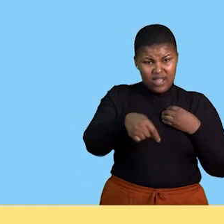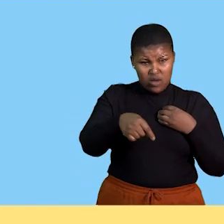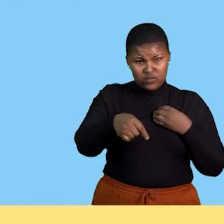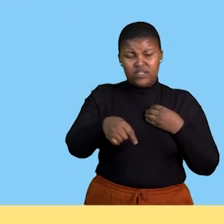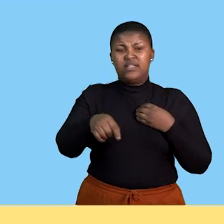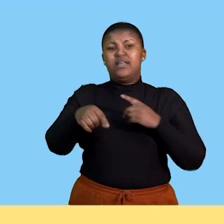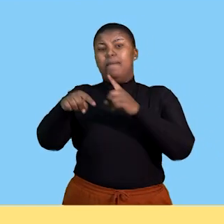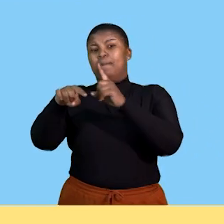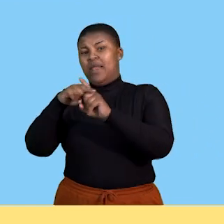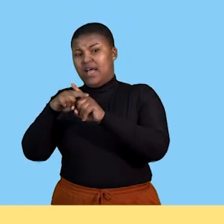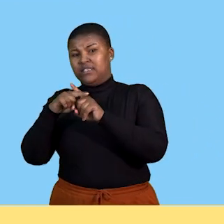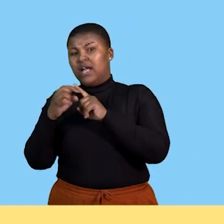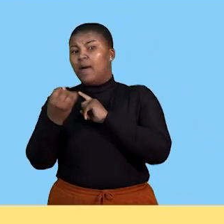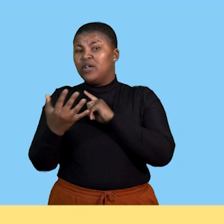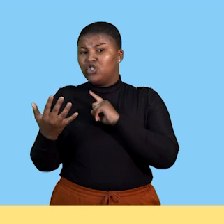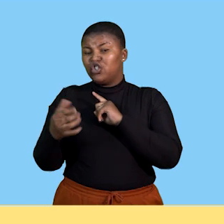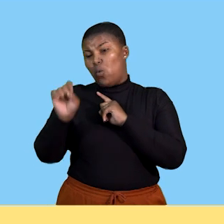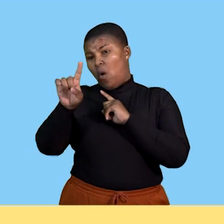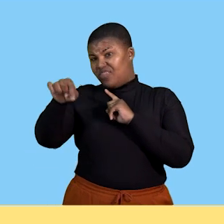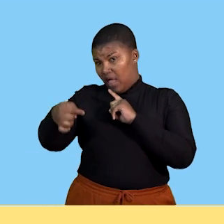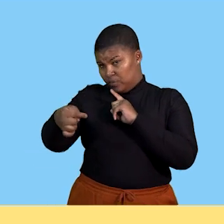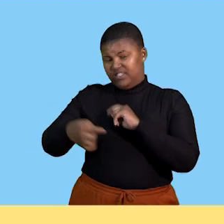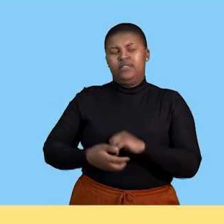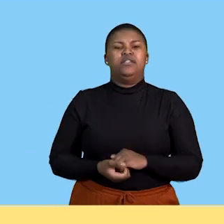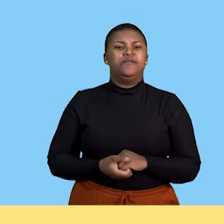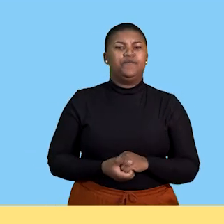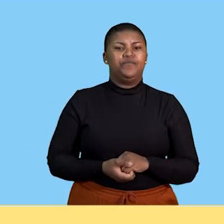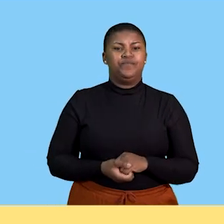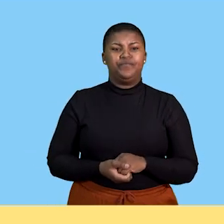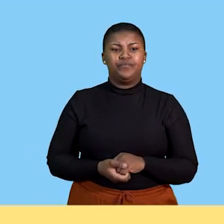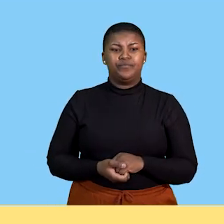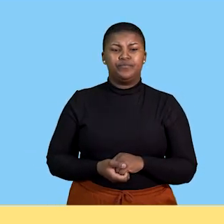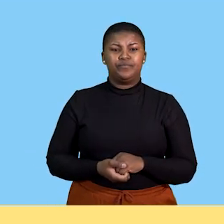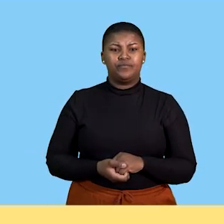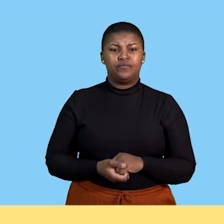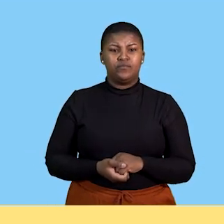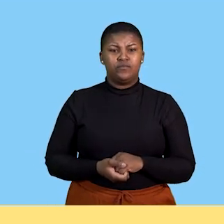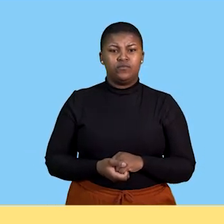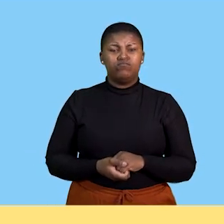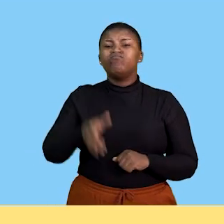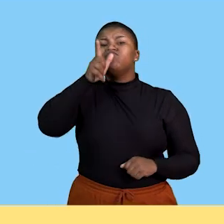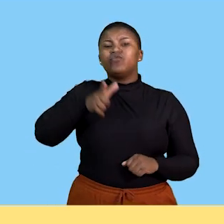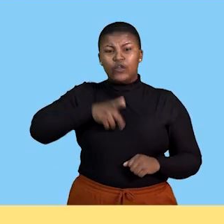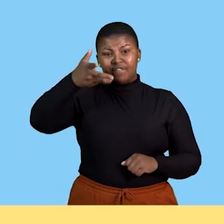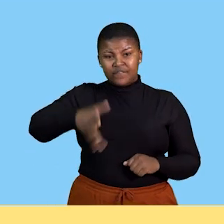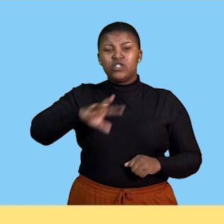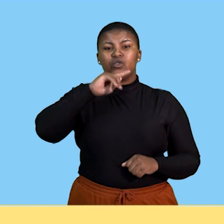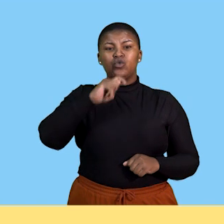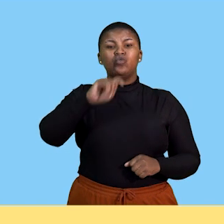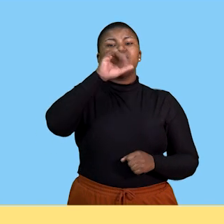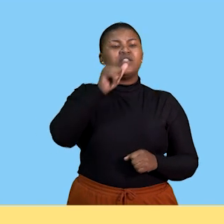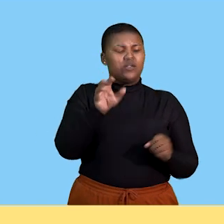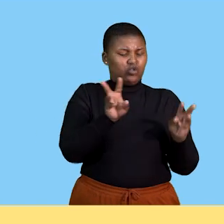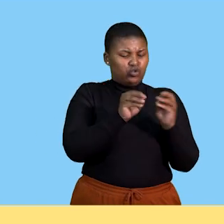is cash and cash equivalents, plus 1,000. And we are being told that